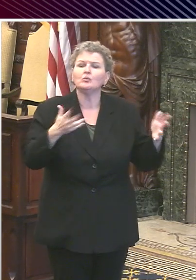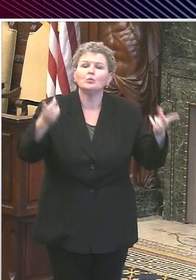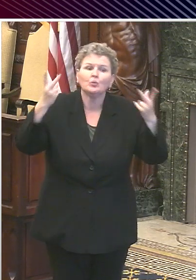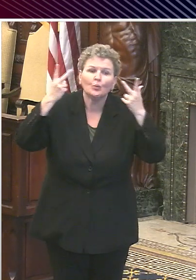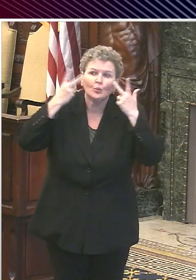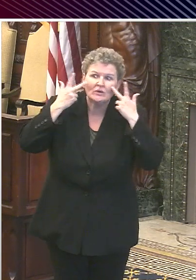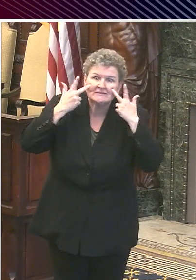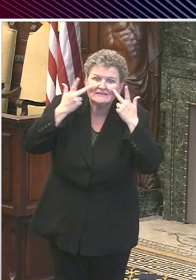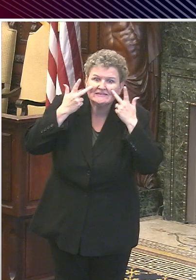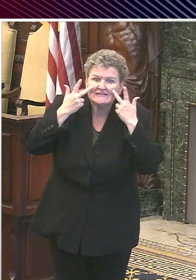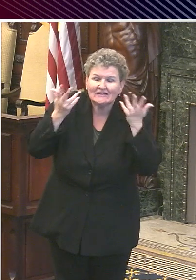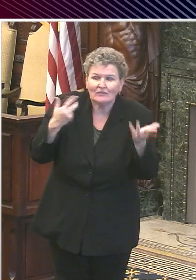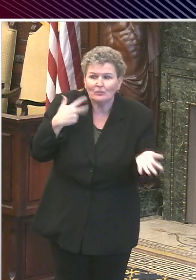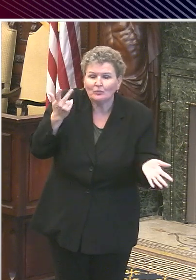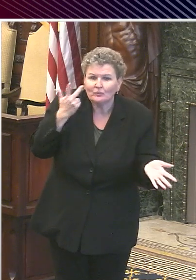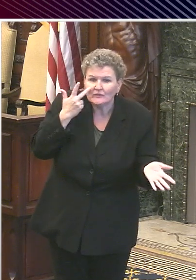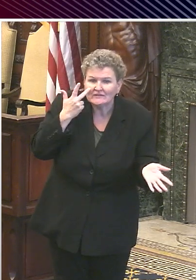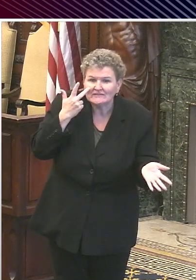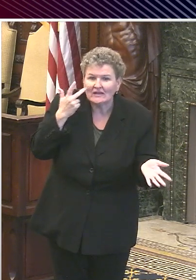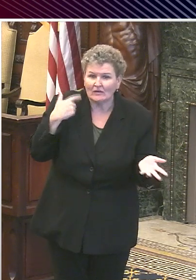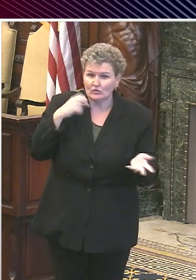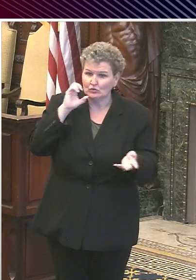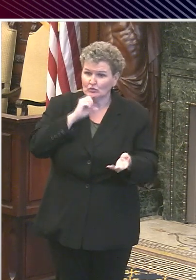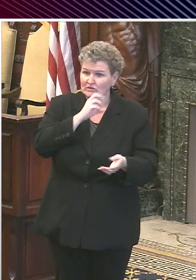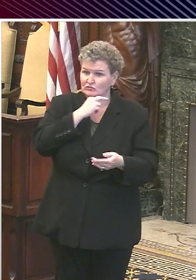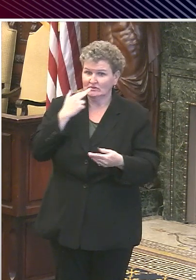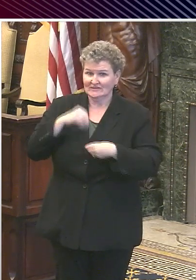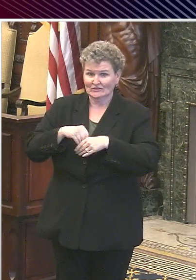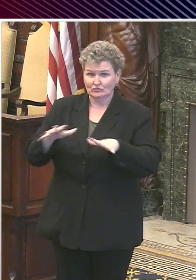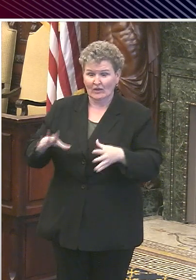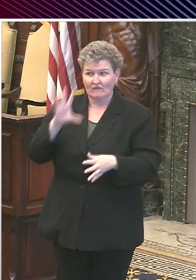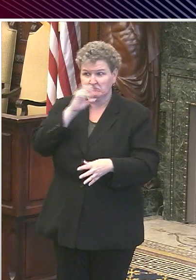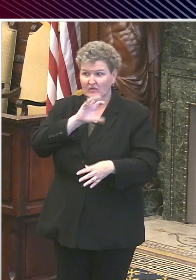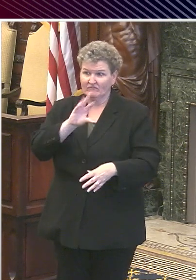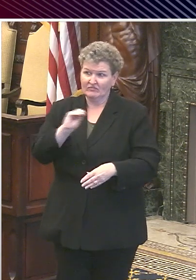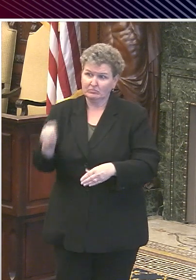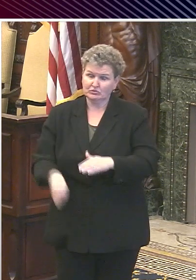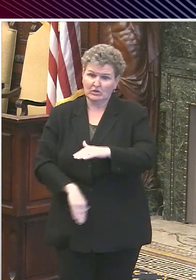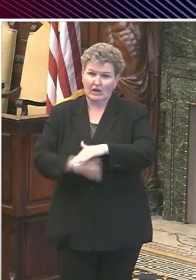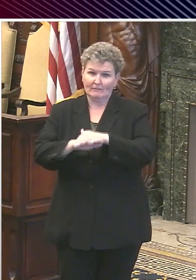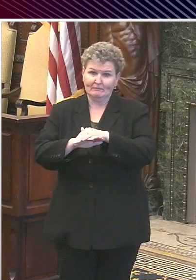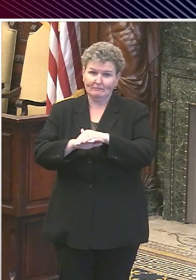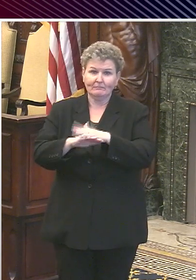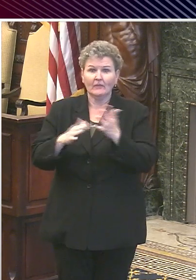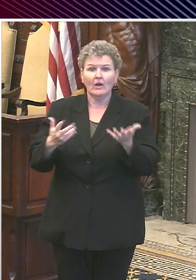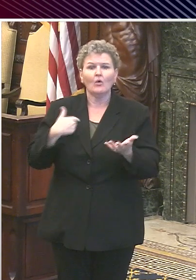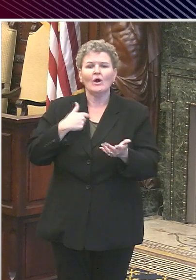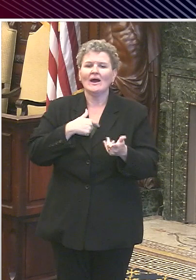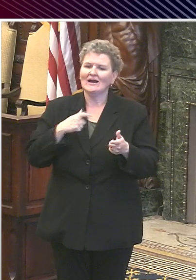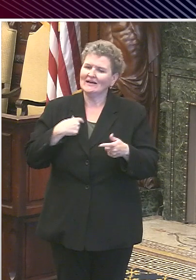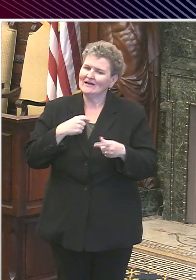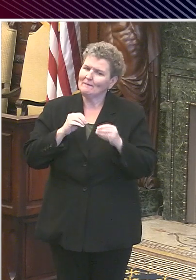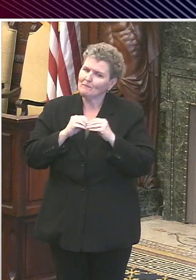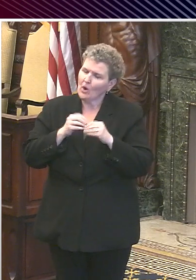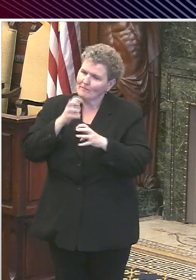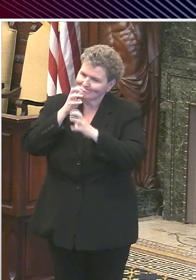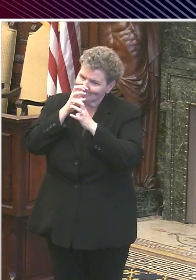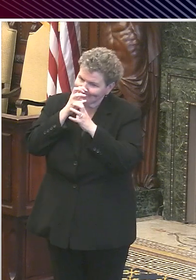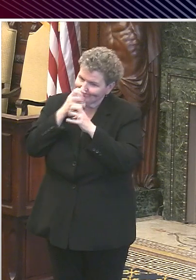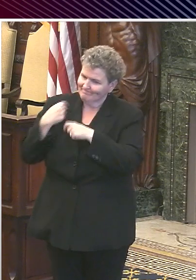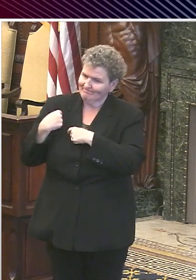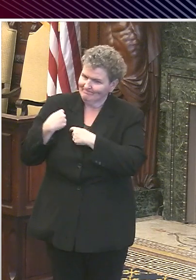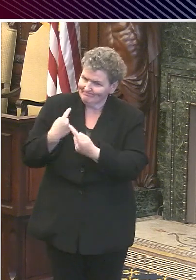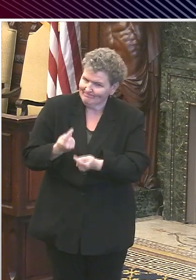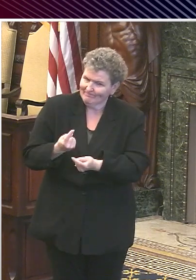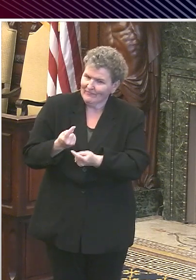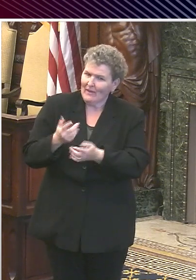the restaurants should not assume that we're going to go to that. We have been more restrictive than the rest of the state in the past because we're the highest risk city. And if we